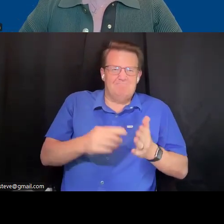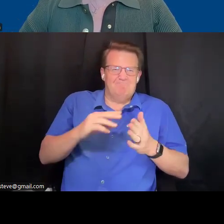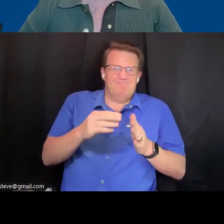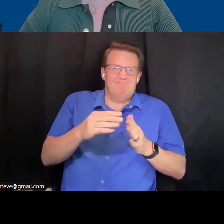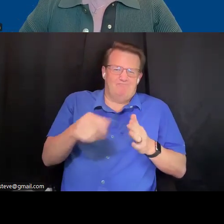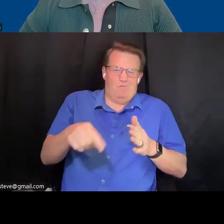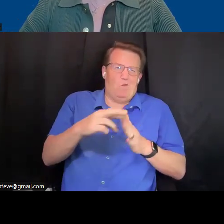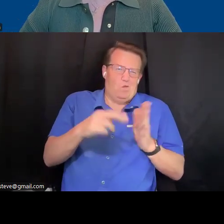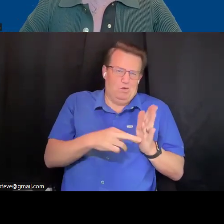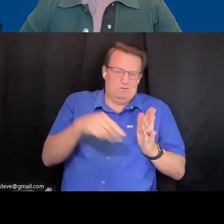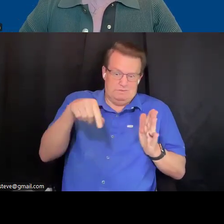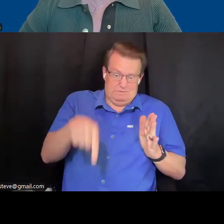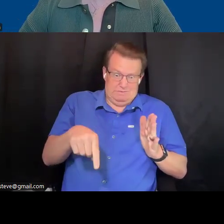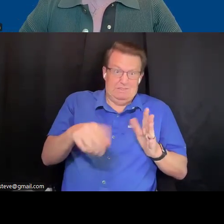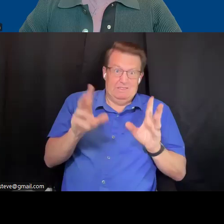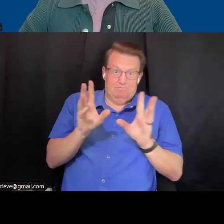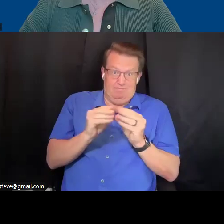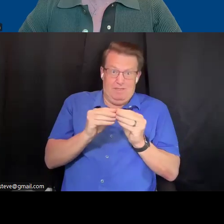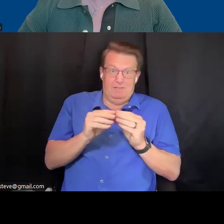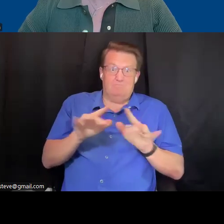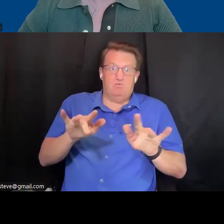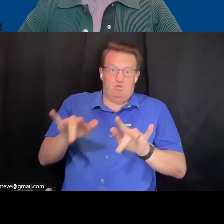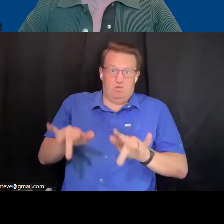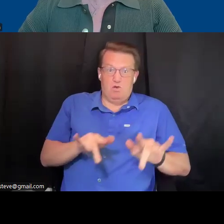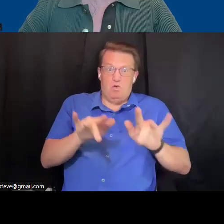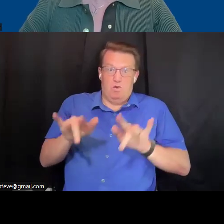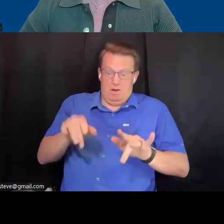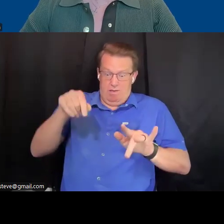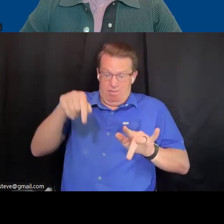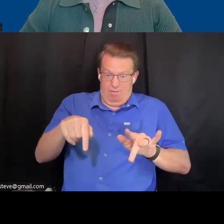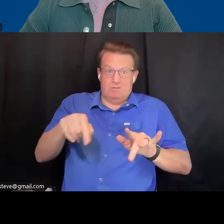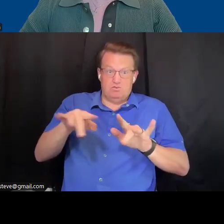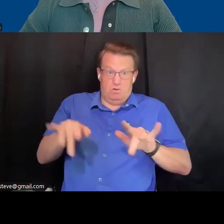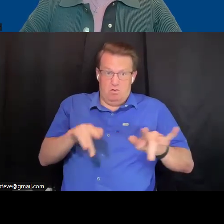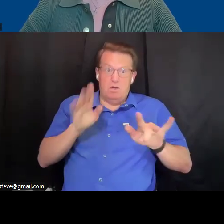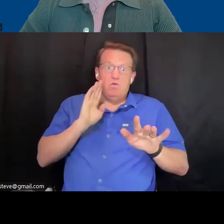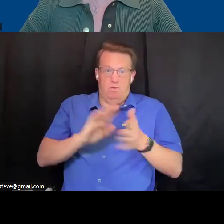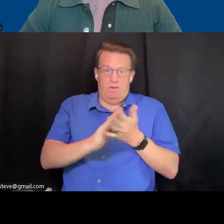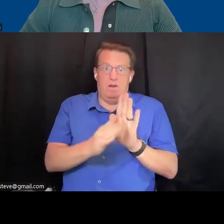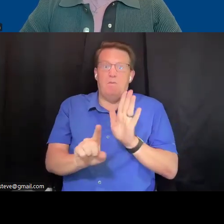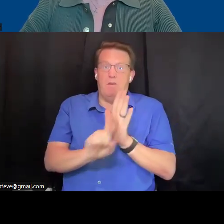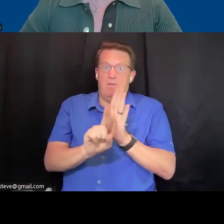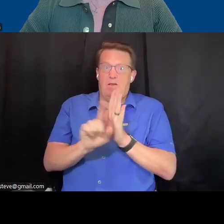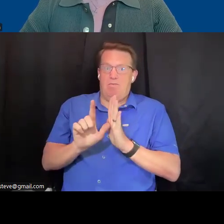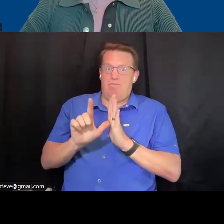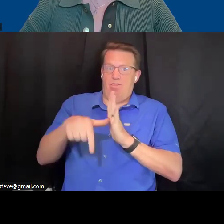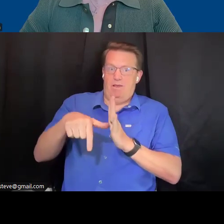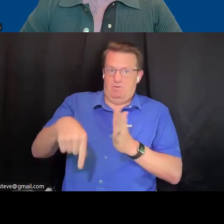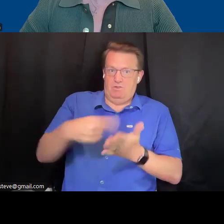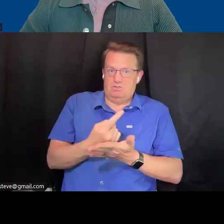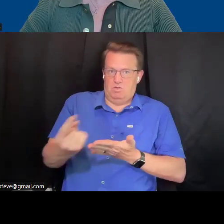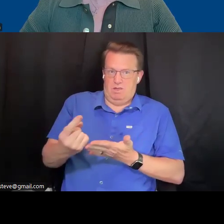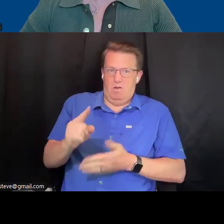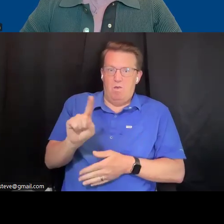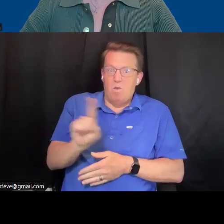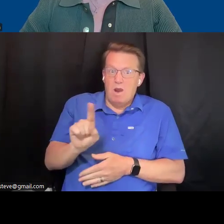recorded. A recording of this webinar and presentation will be made publicly available later this week on our CDA